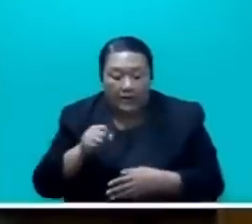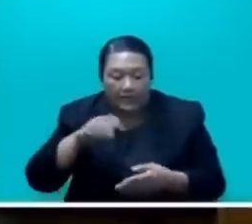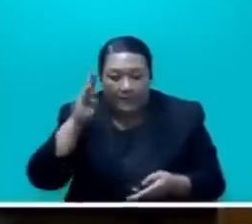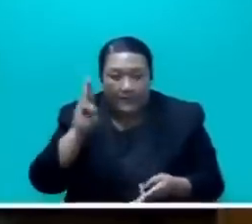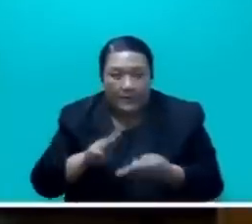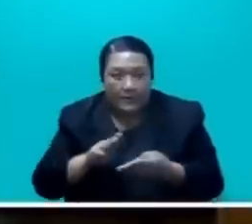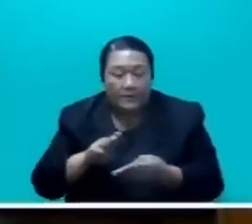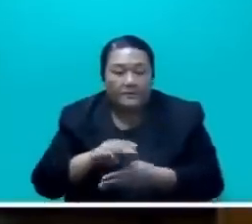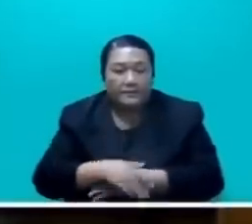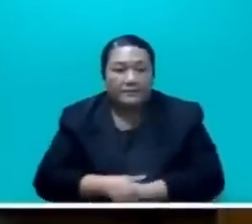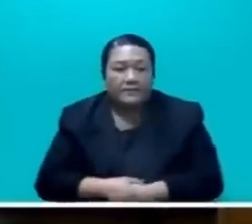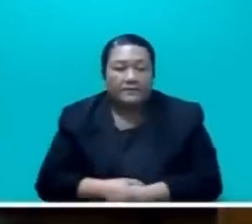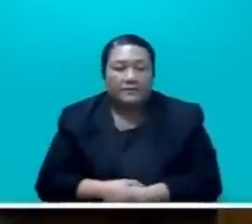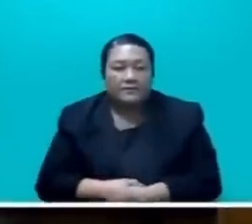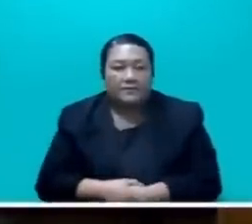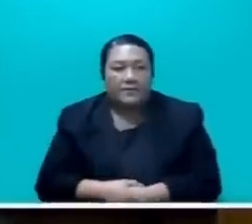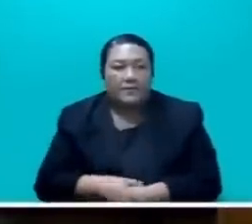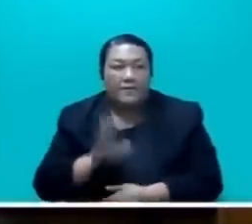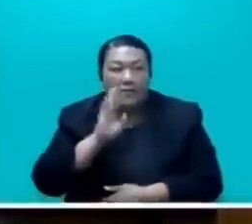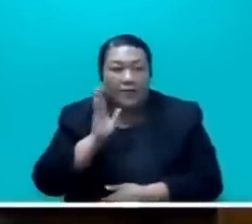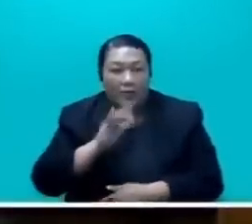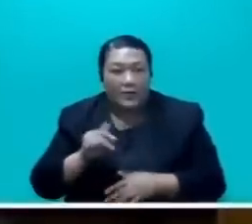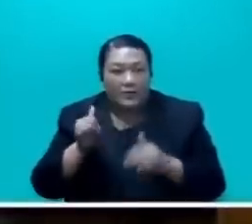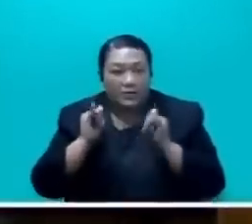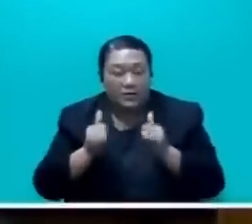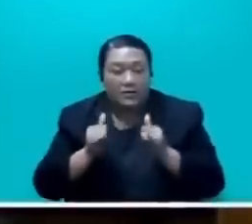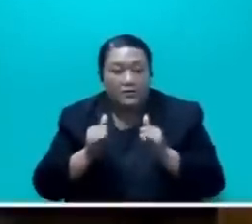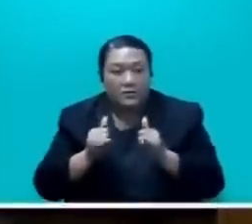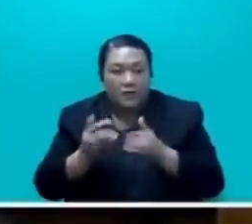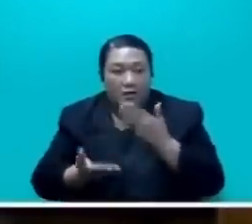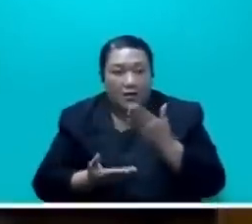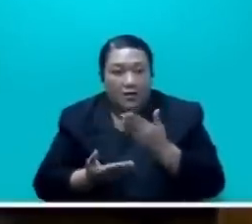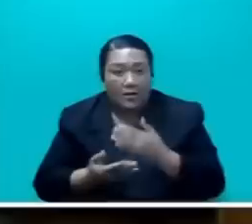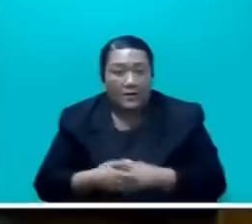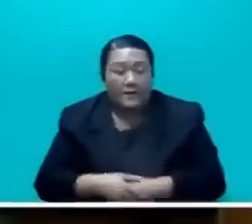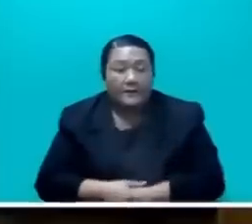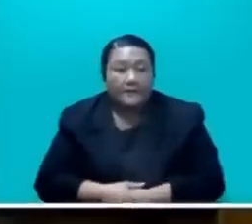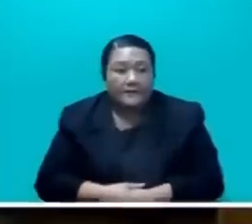before the judge awards his the